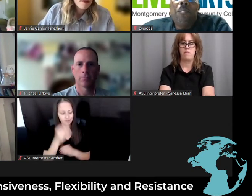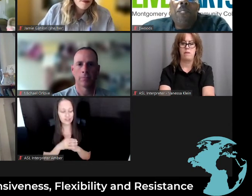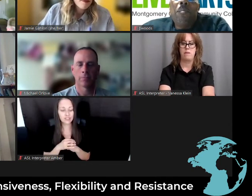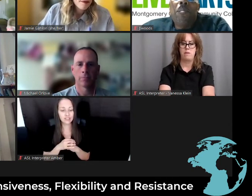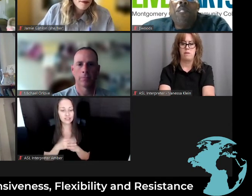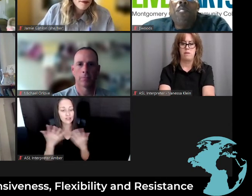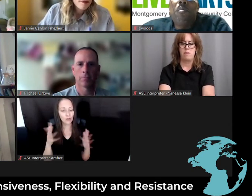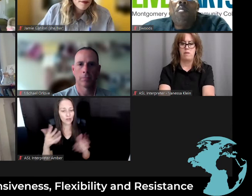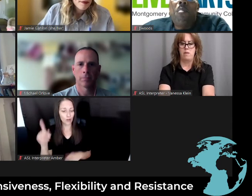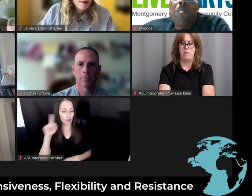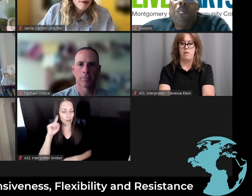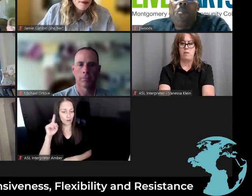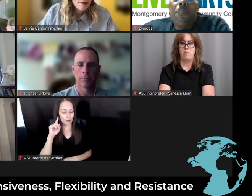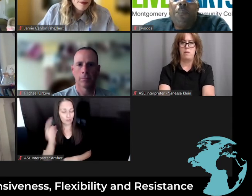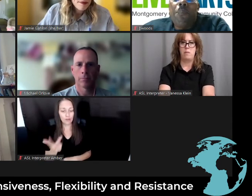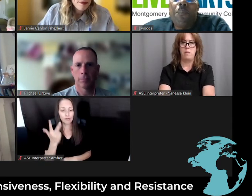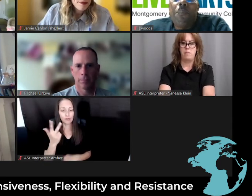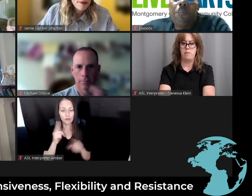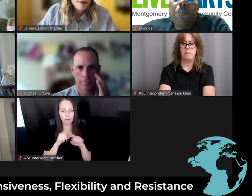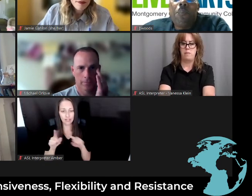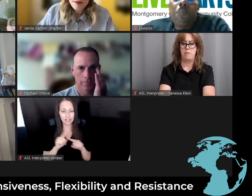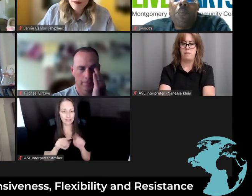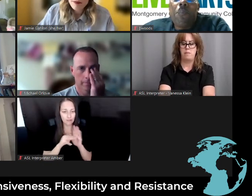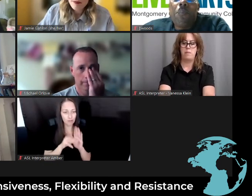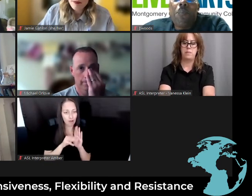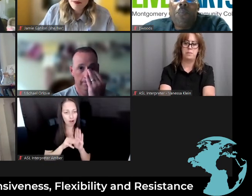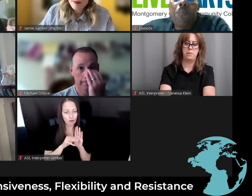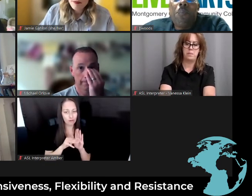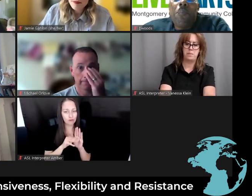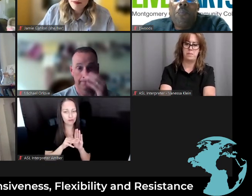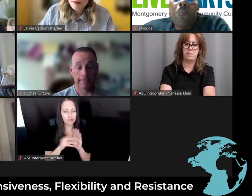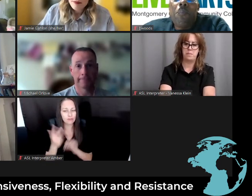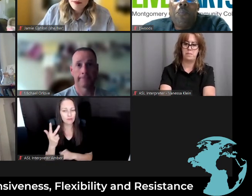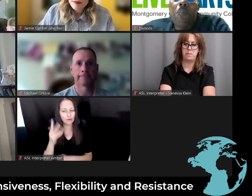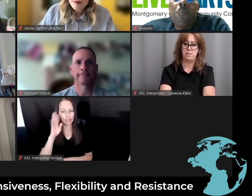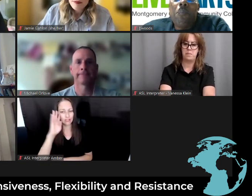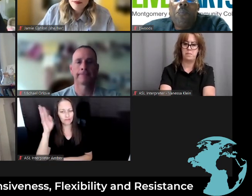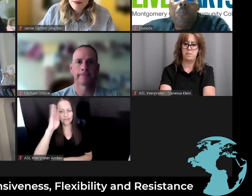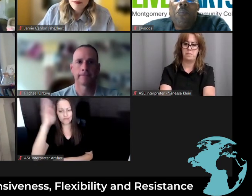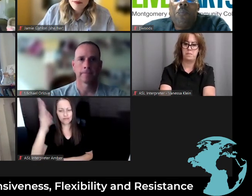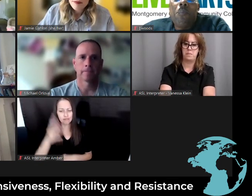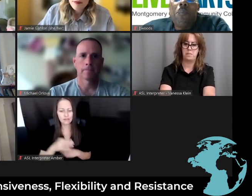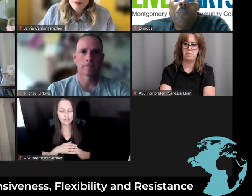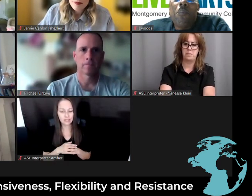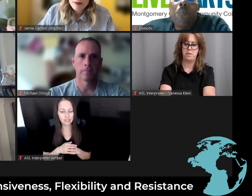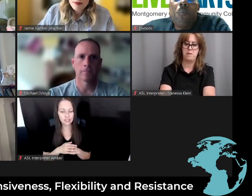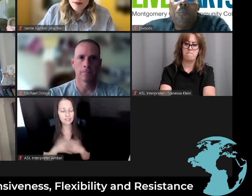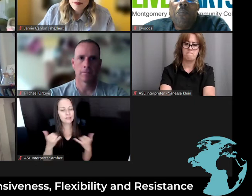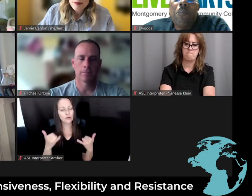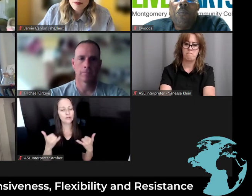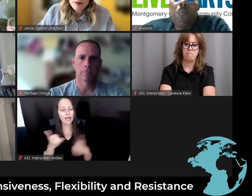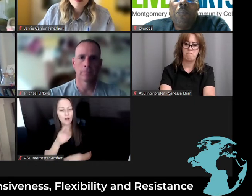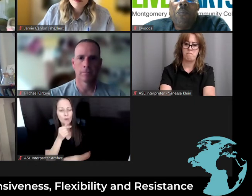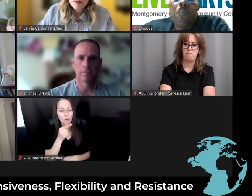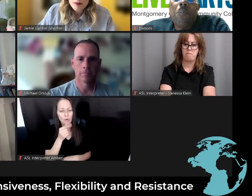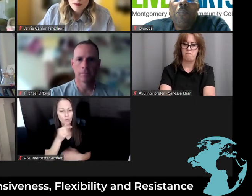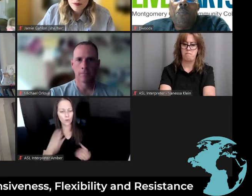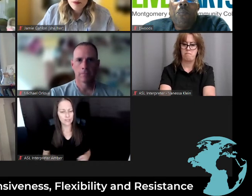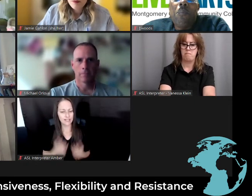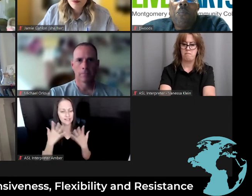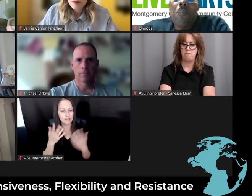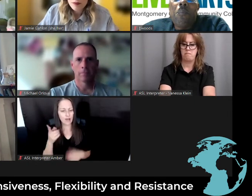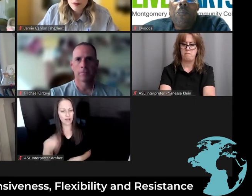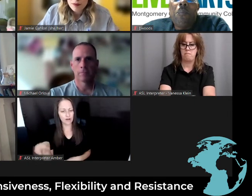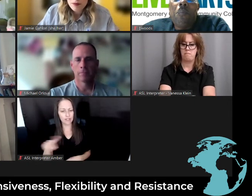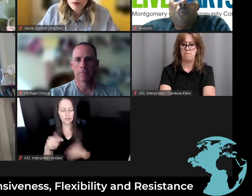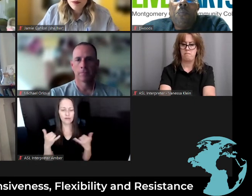about three different models, three innovations in a sense. Who is inspiring you at the moment? As you